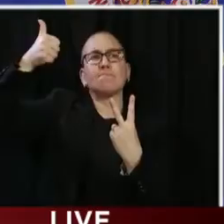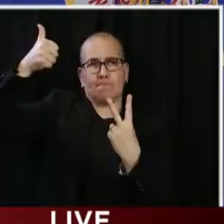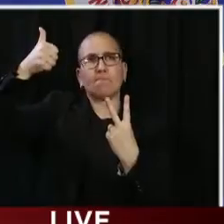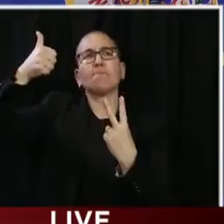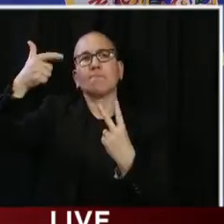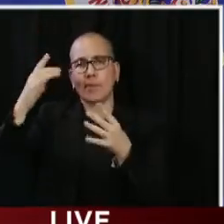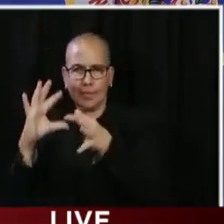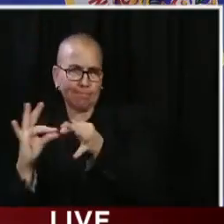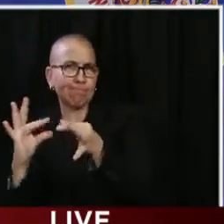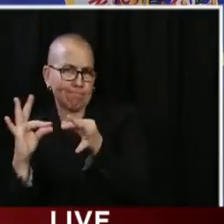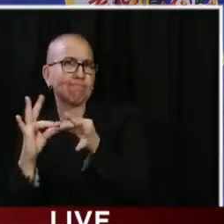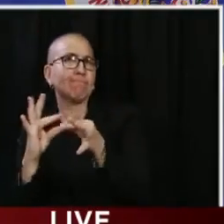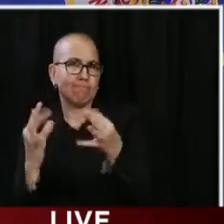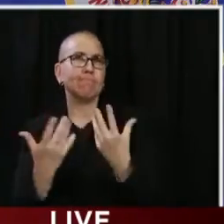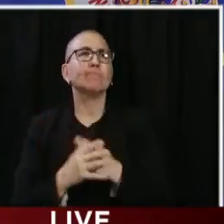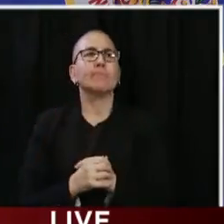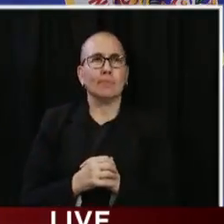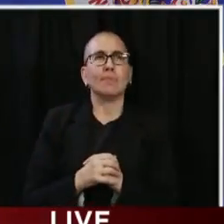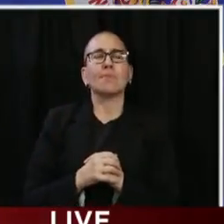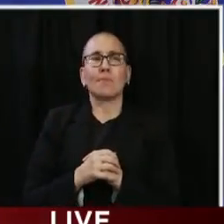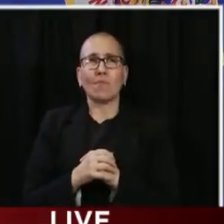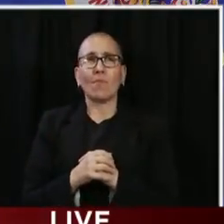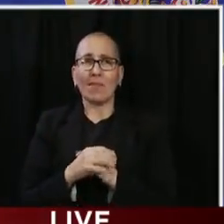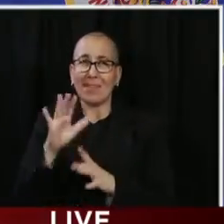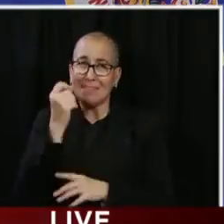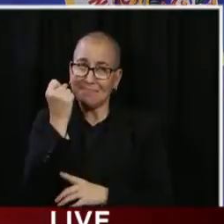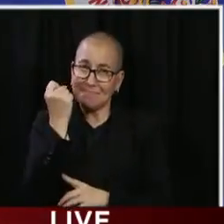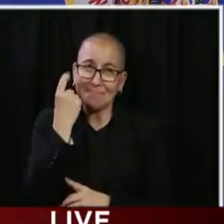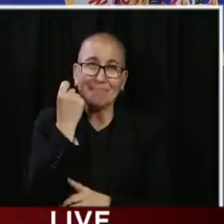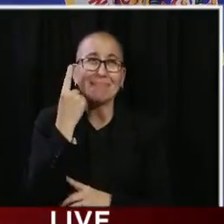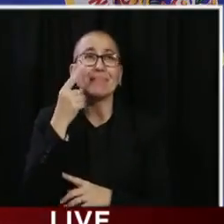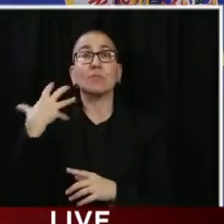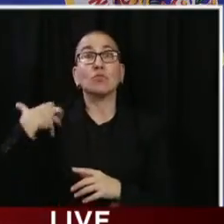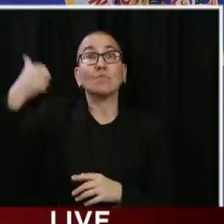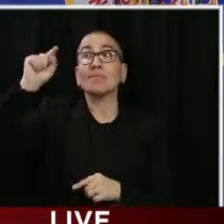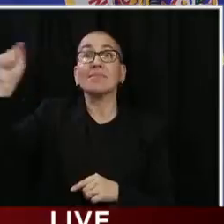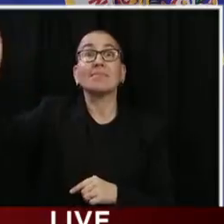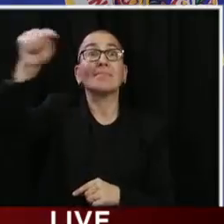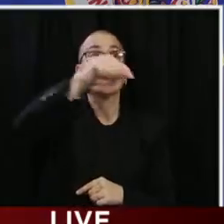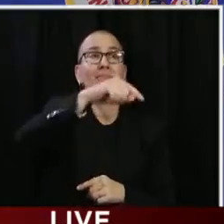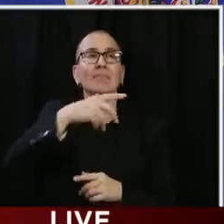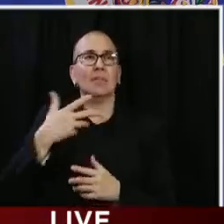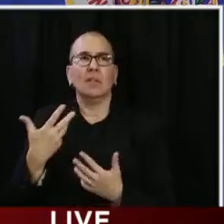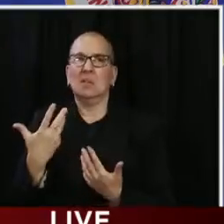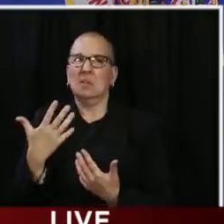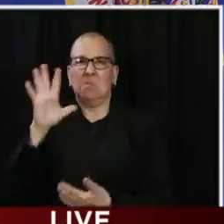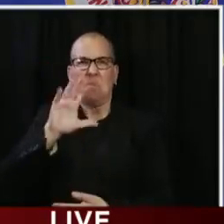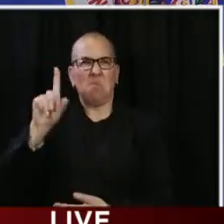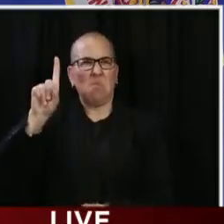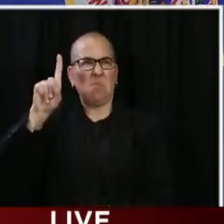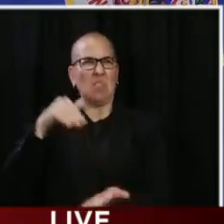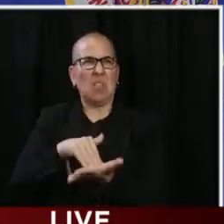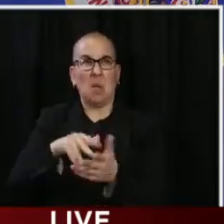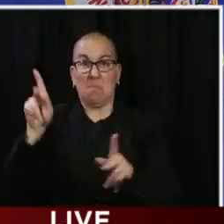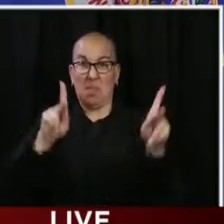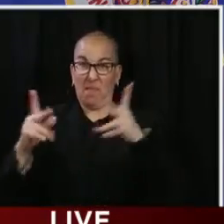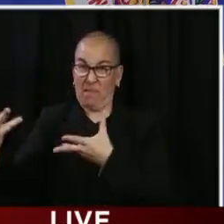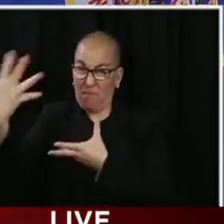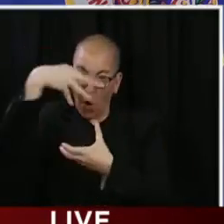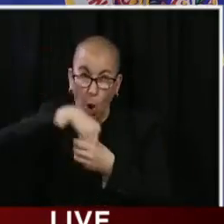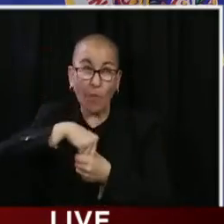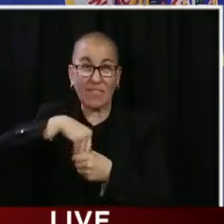have literally thousands of people who interacted. I want to give a thank you to the trade organizations, Bruce and Liz, who are up